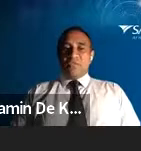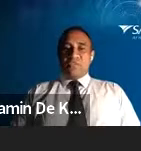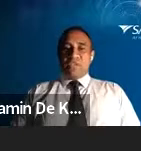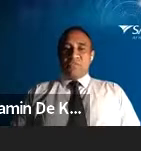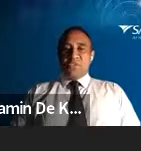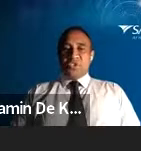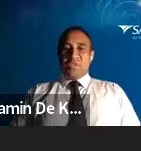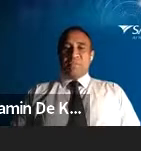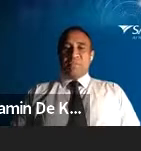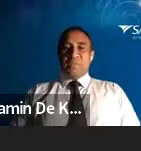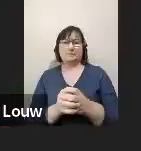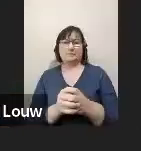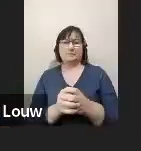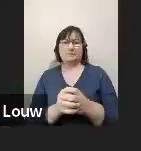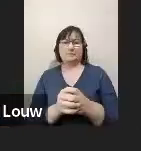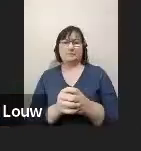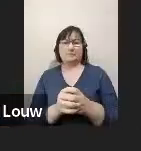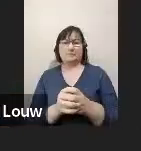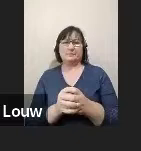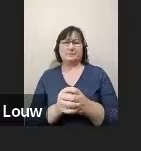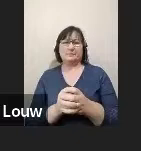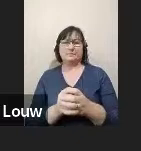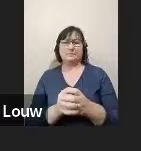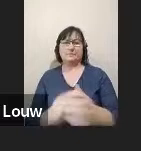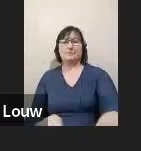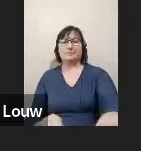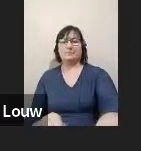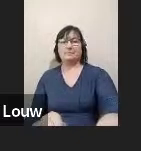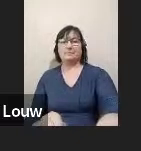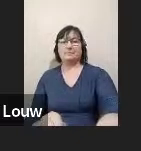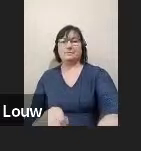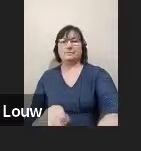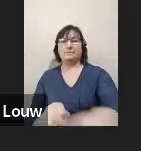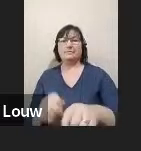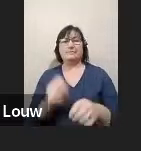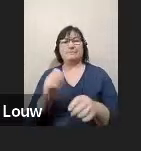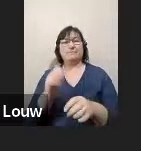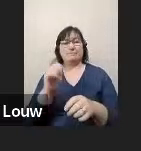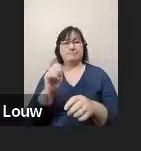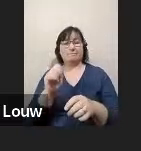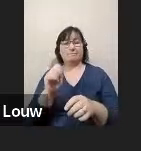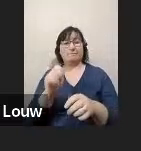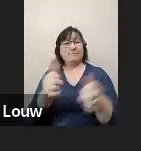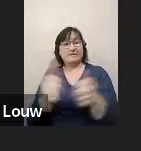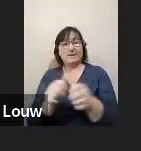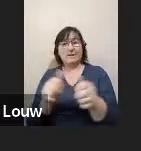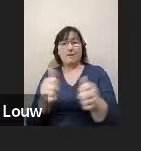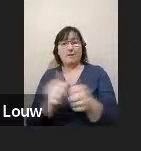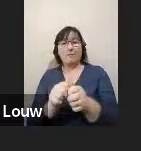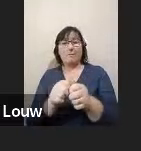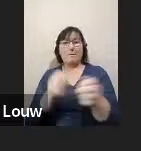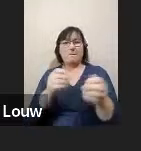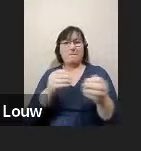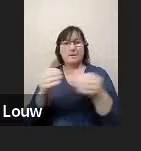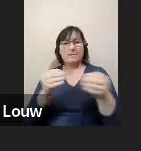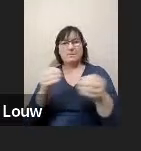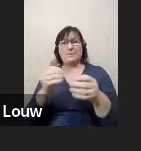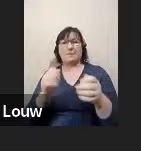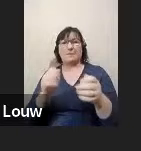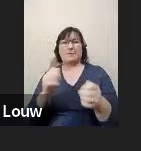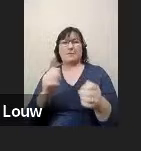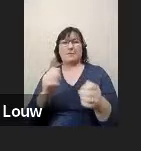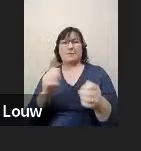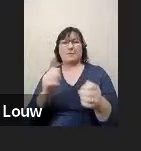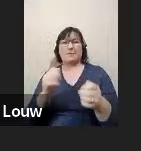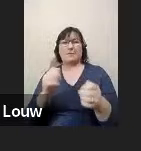the Office of the Commissioner, Stakeholder Management and Integrity, and currently as a cluster chairperson for